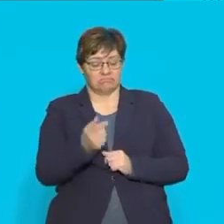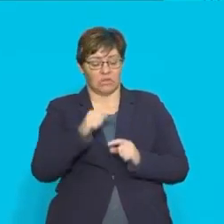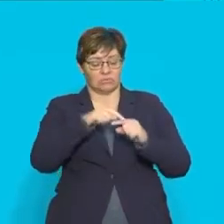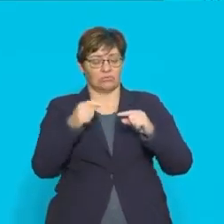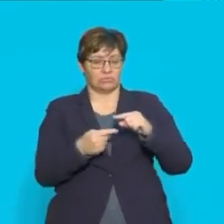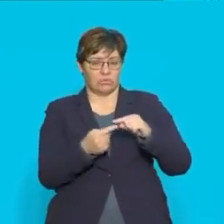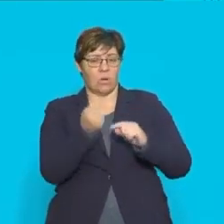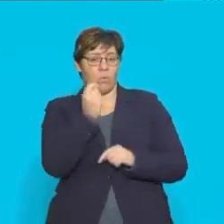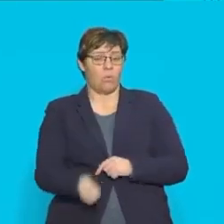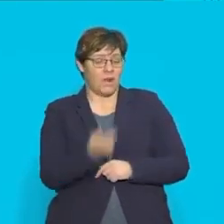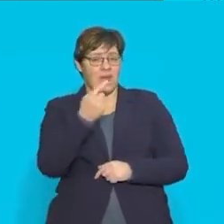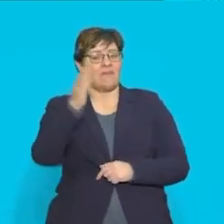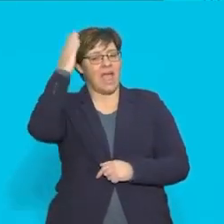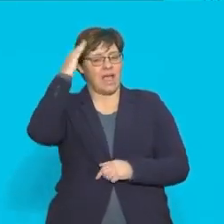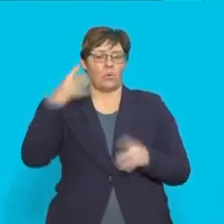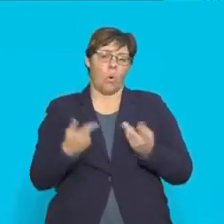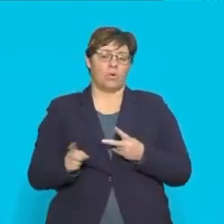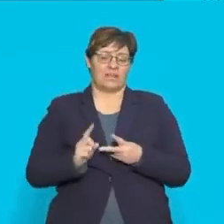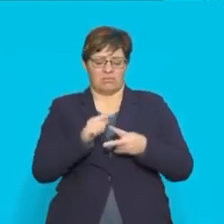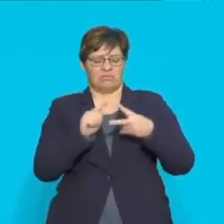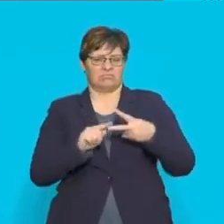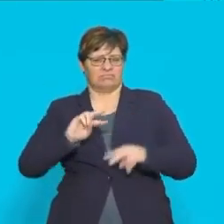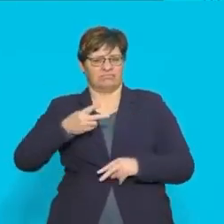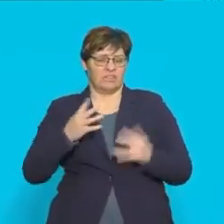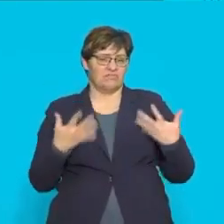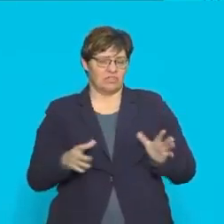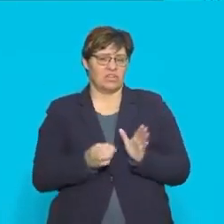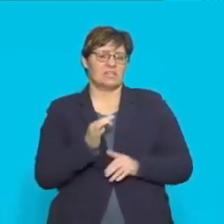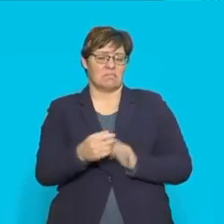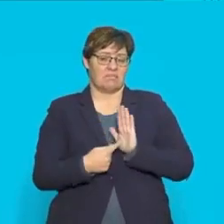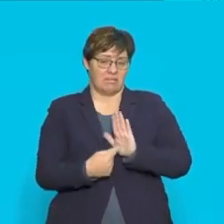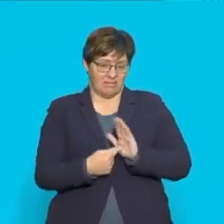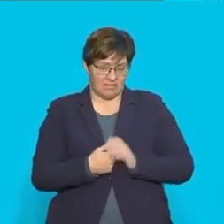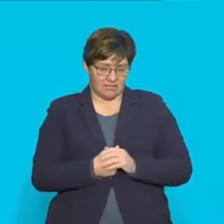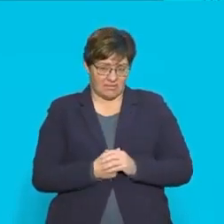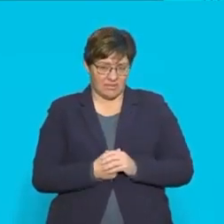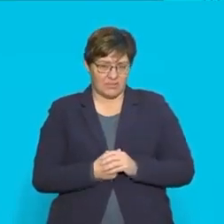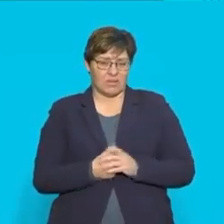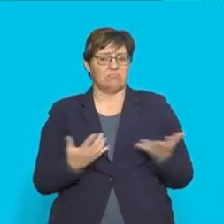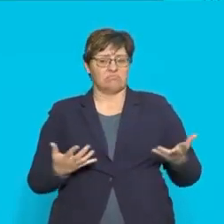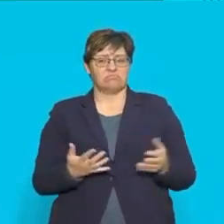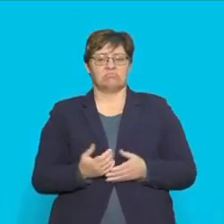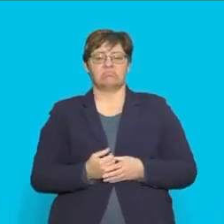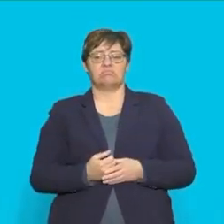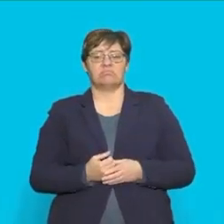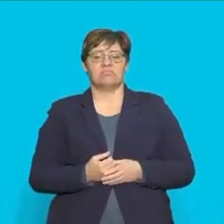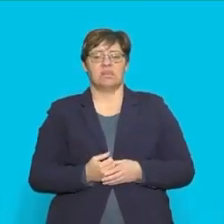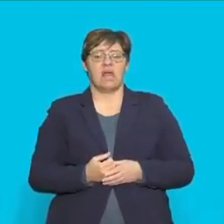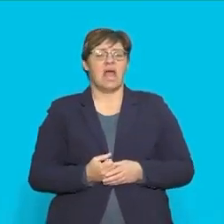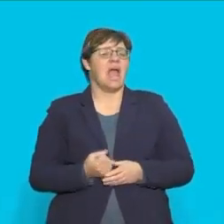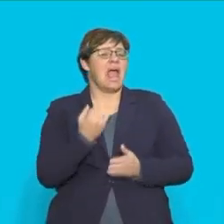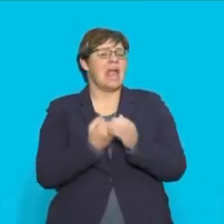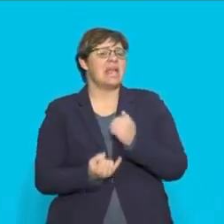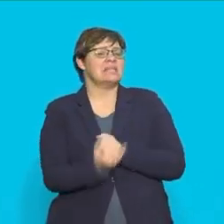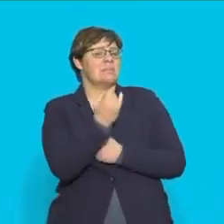head or tail, because if I flip a coin, I'll get head or tail. Then what about